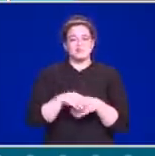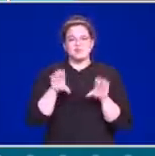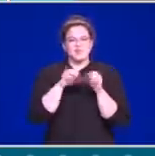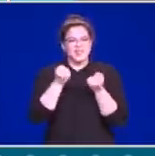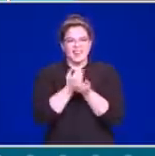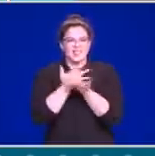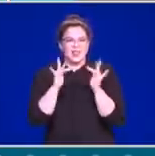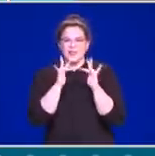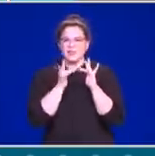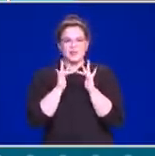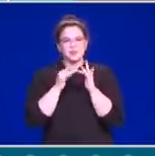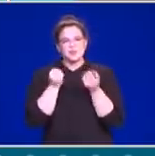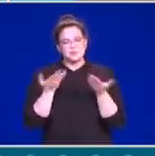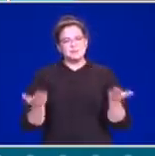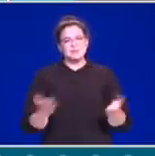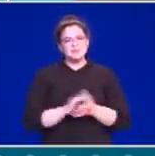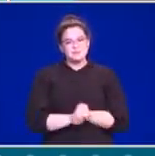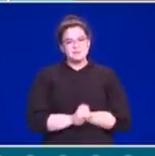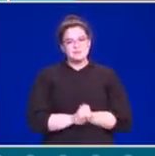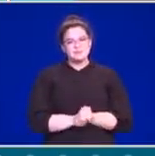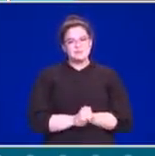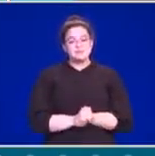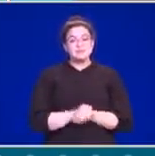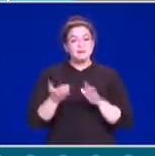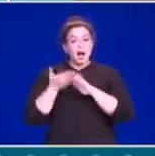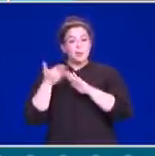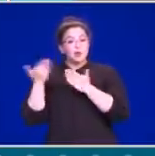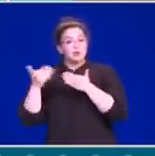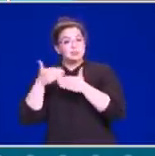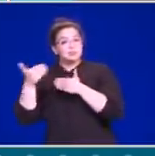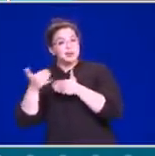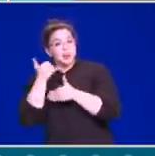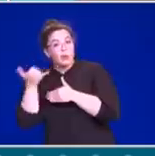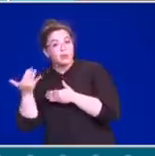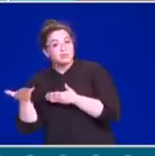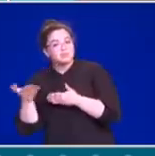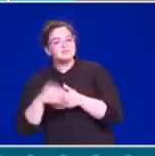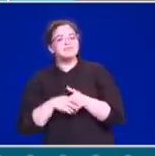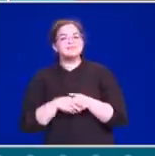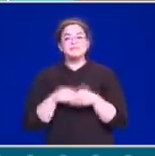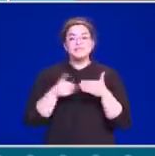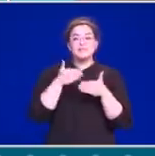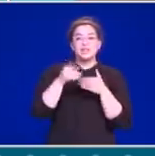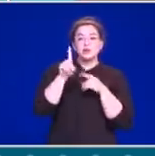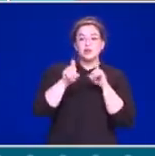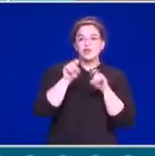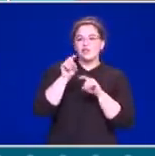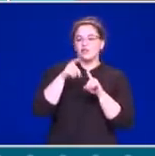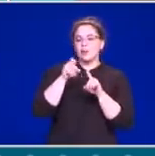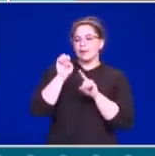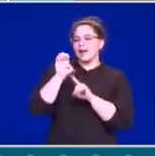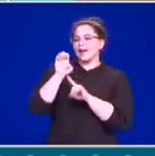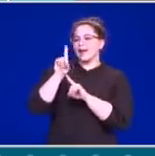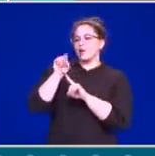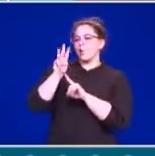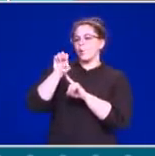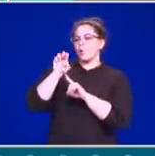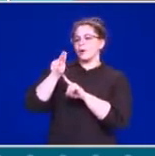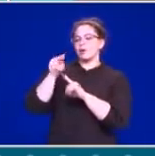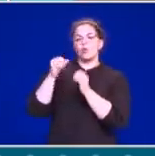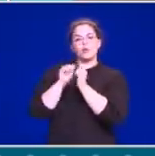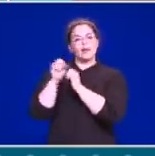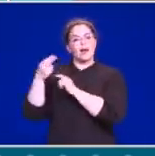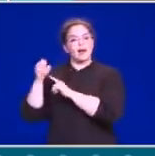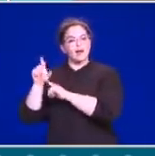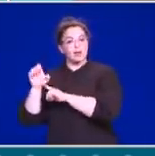now. So, operator, can we have our next caller? And the next question is coming from Edwin Okongo. Ms. Hale, your line